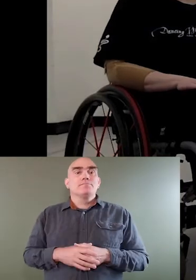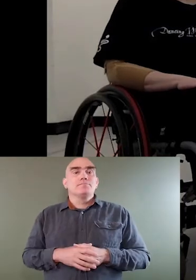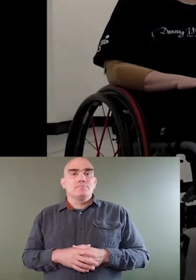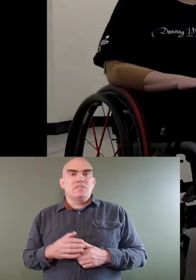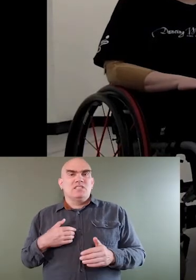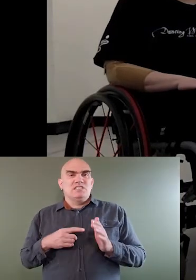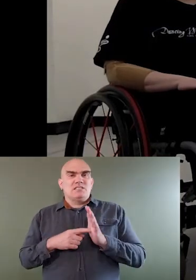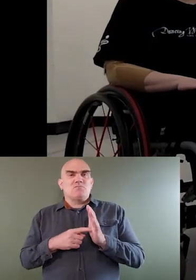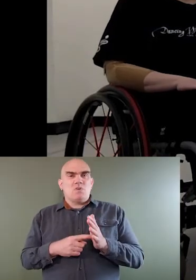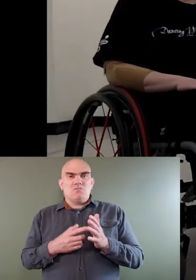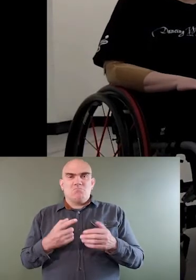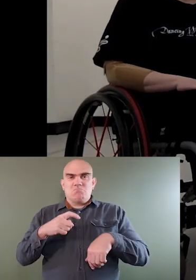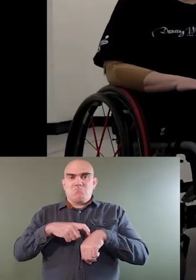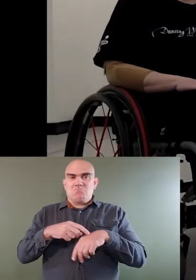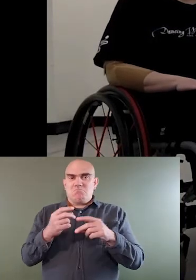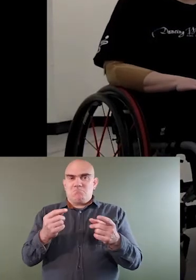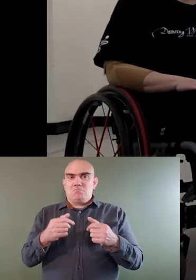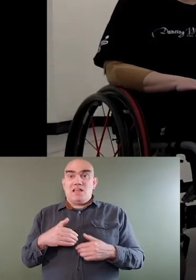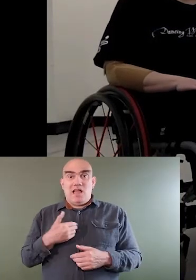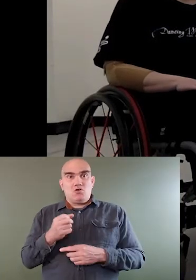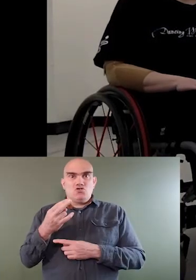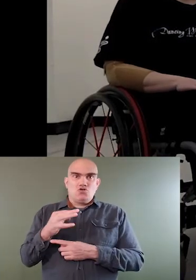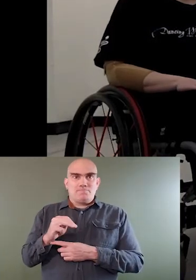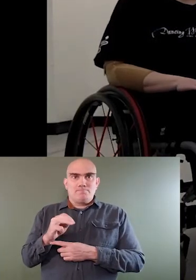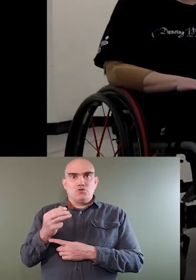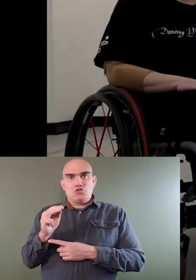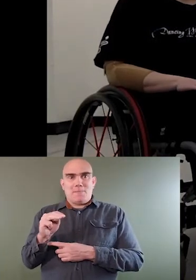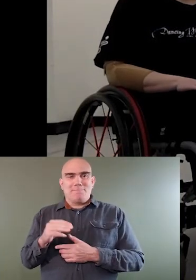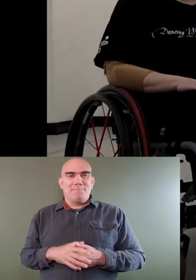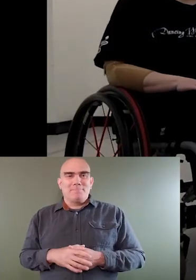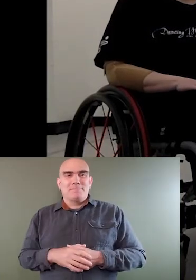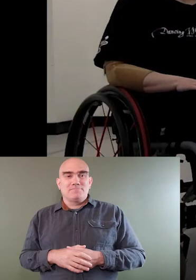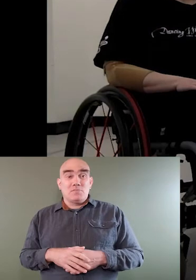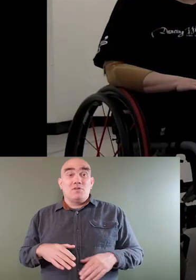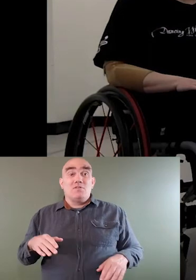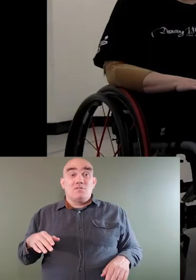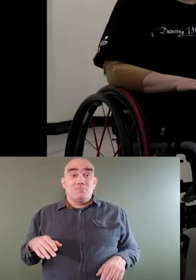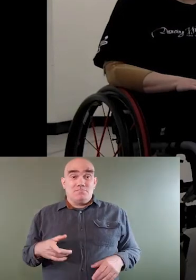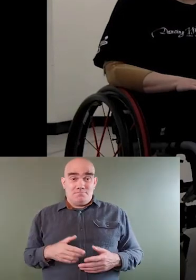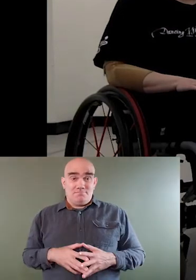I'll demonstrate up to tempo our shim sham.